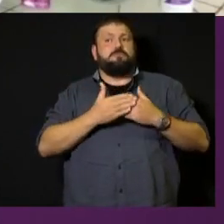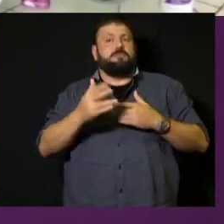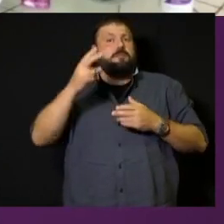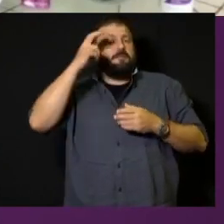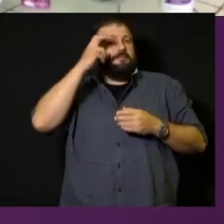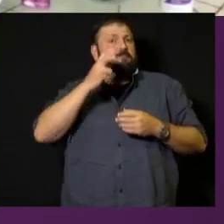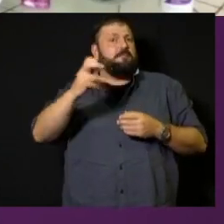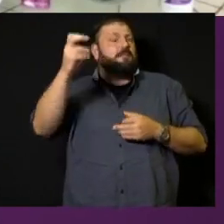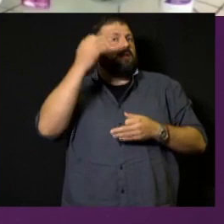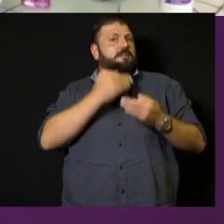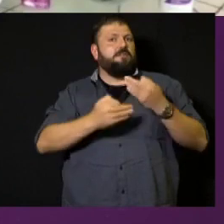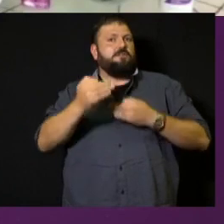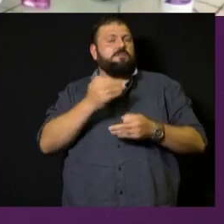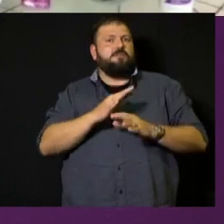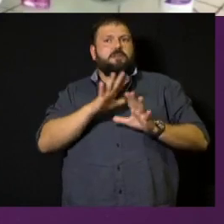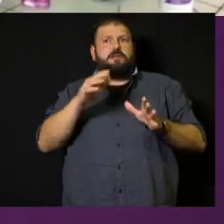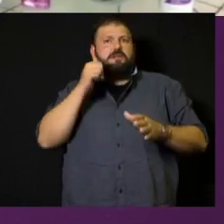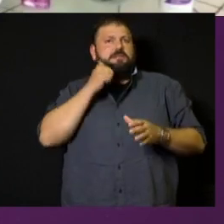And with the pandemic, uh,